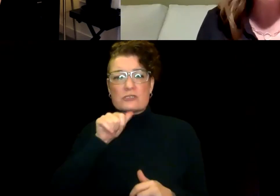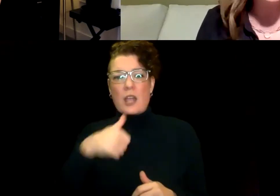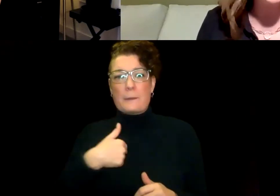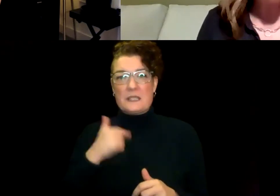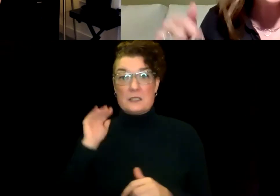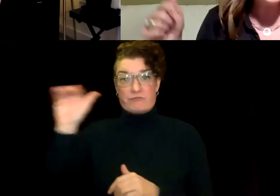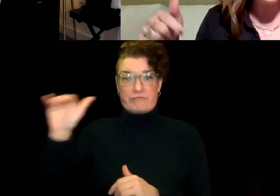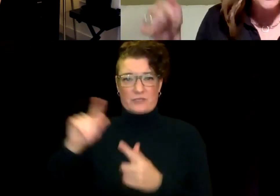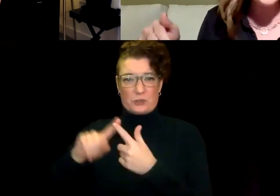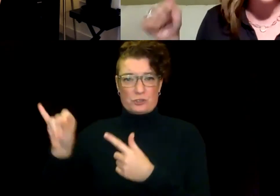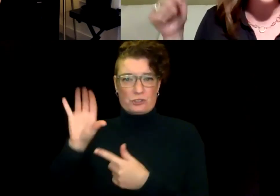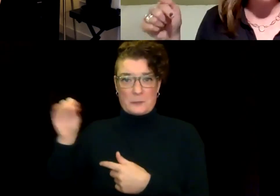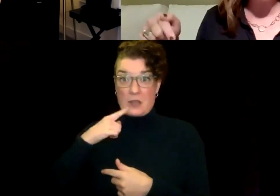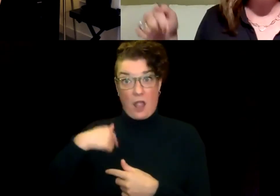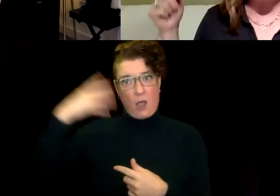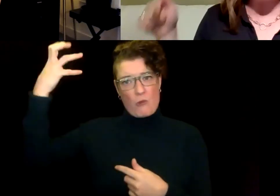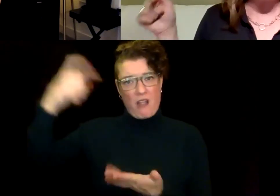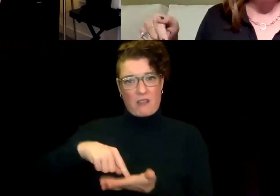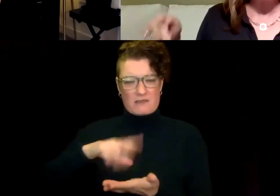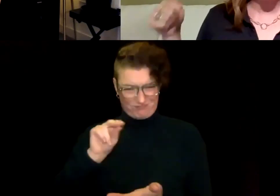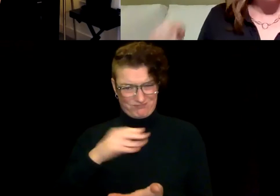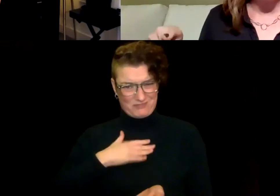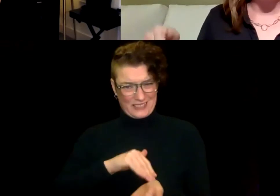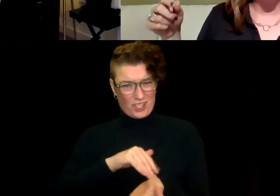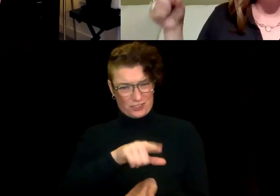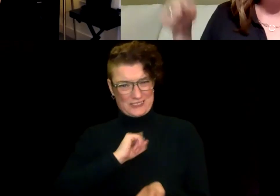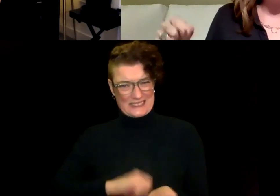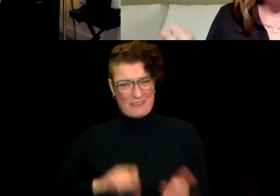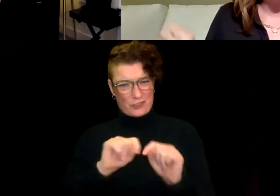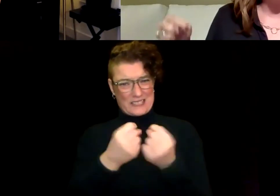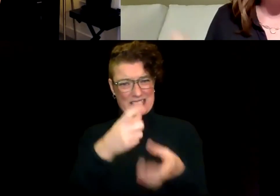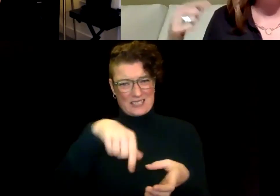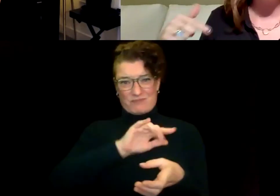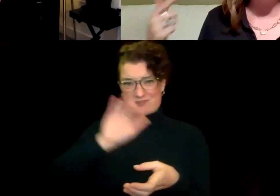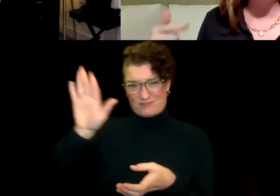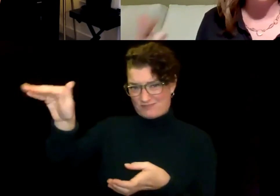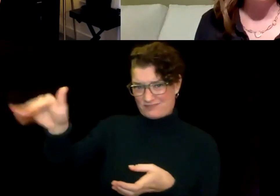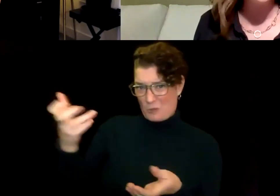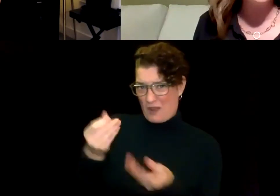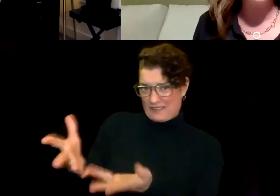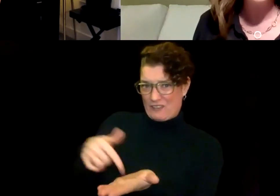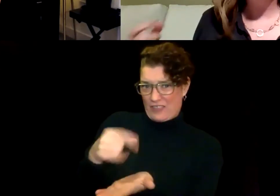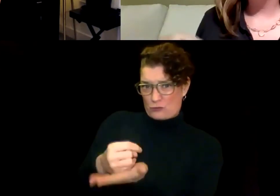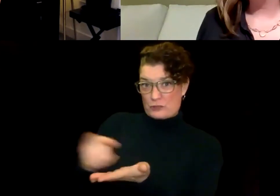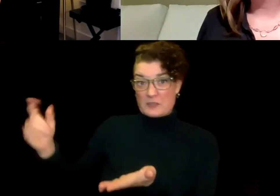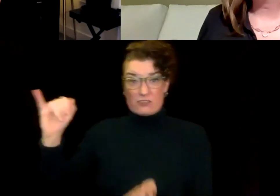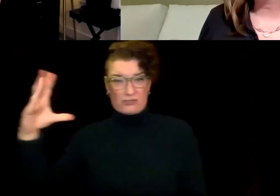I want this treatment. This was my doctors, right? My team at Stanford saying, we want to give her this treatment, and them saying no. And I think